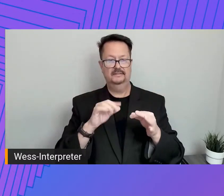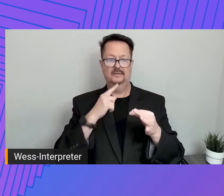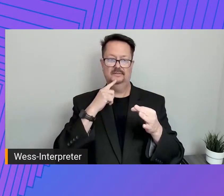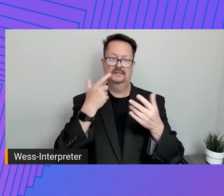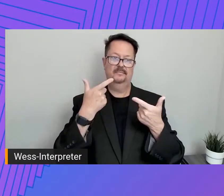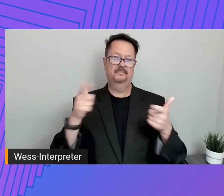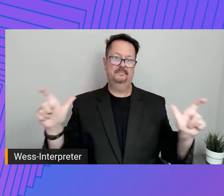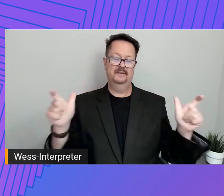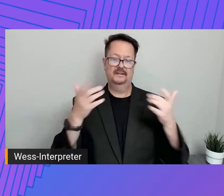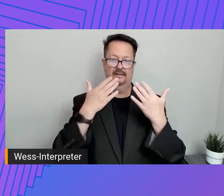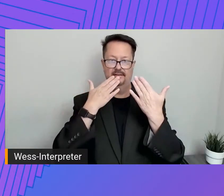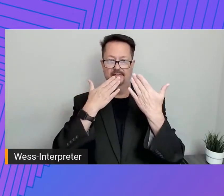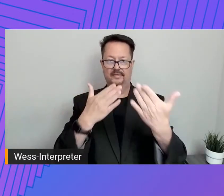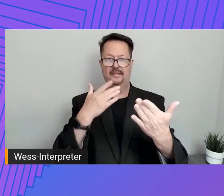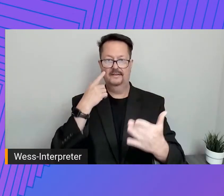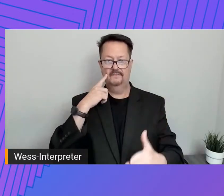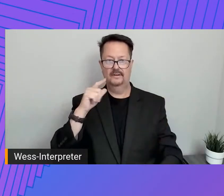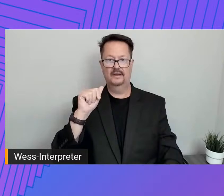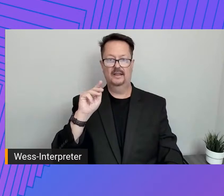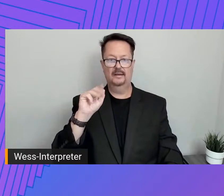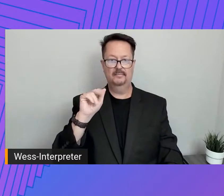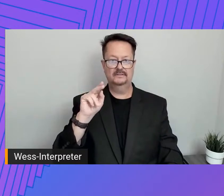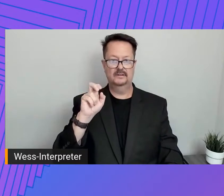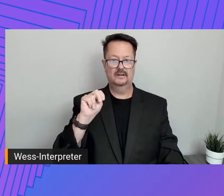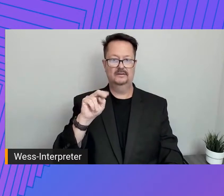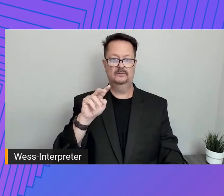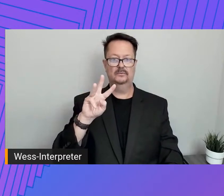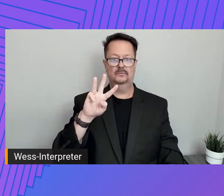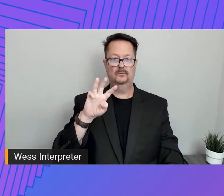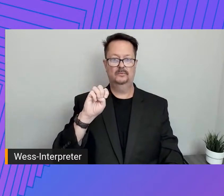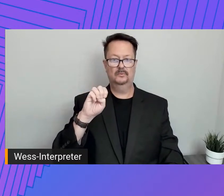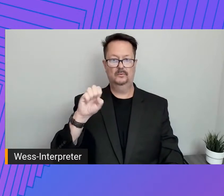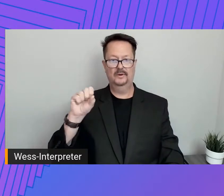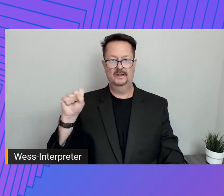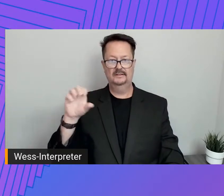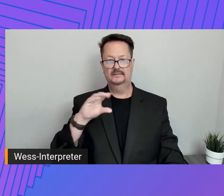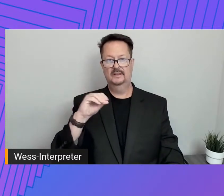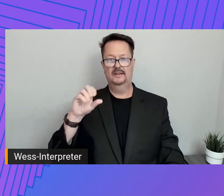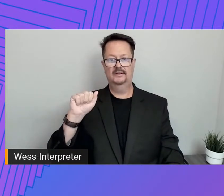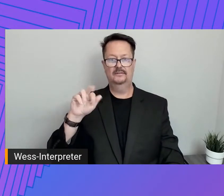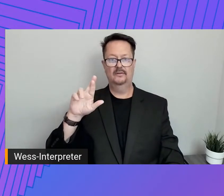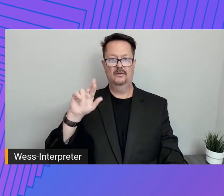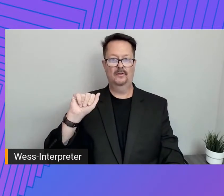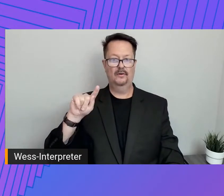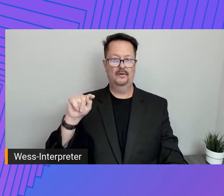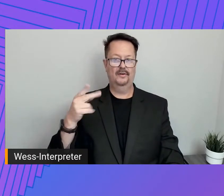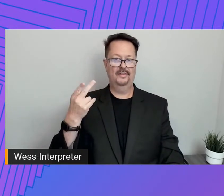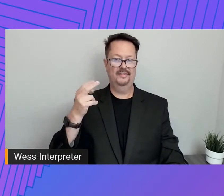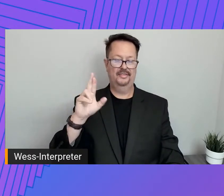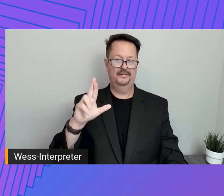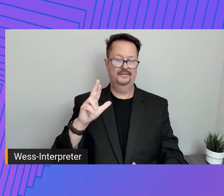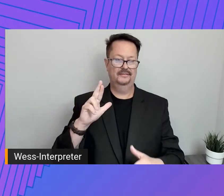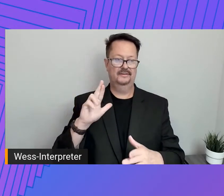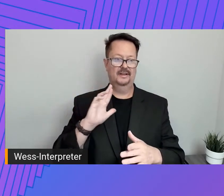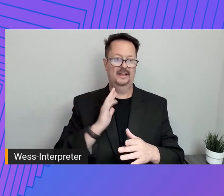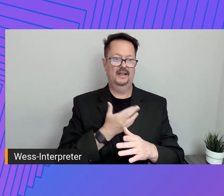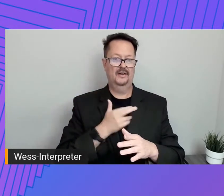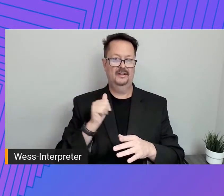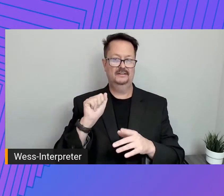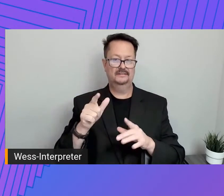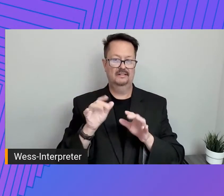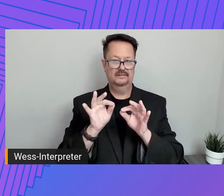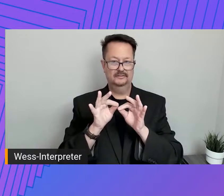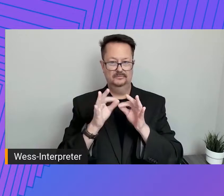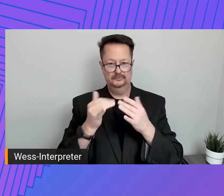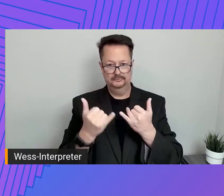thank you from Amazon to Wes and Arthur, our ASL interpreters for today. One of the goals that we have as a